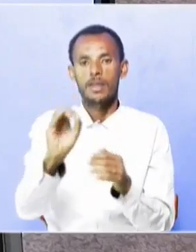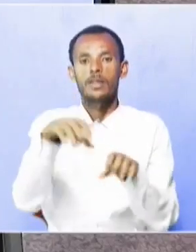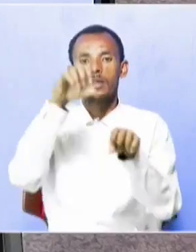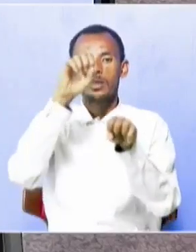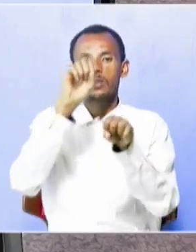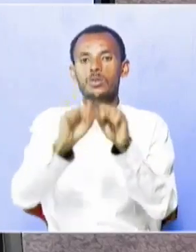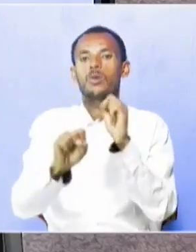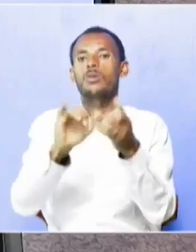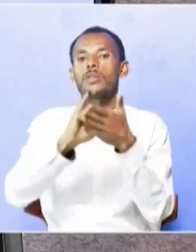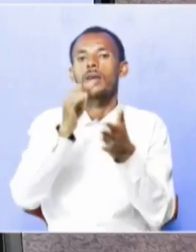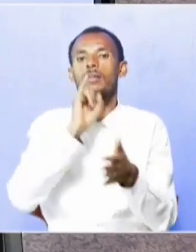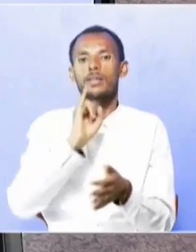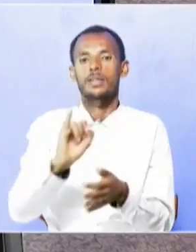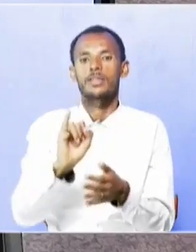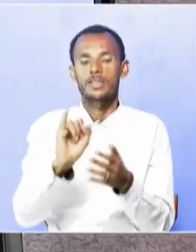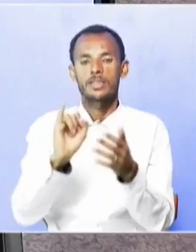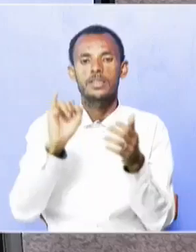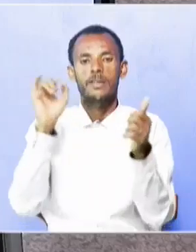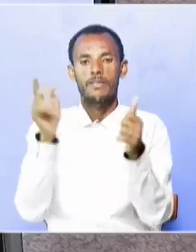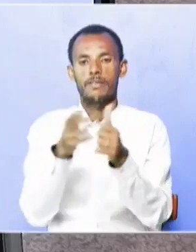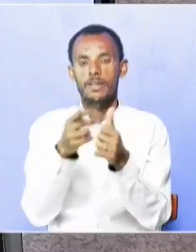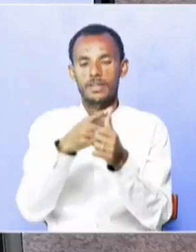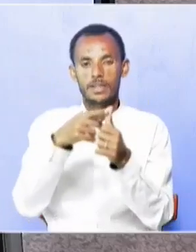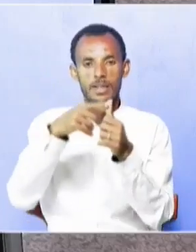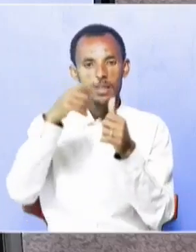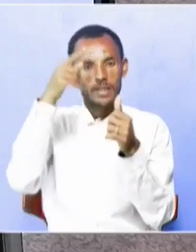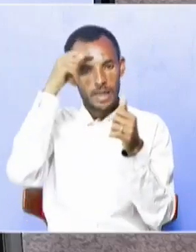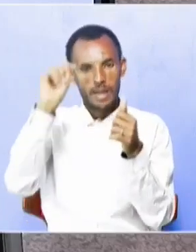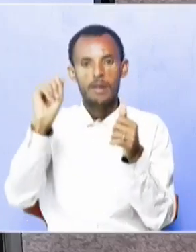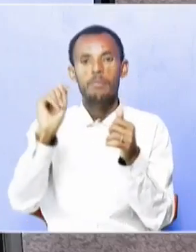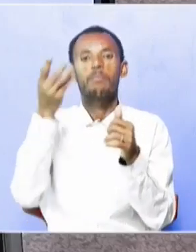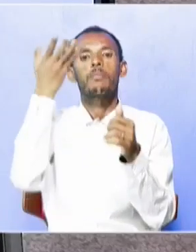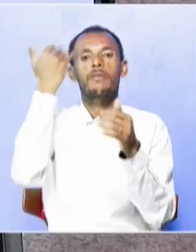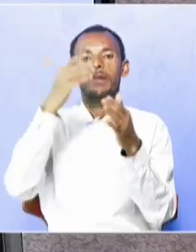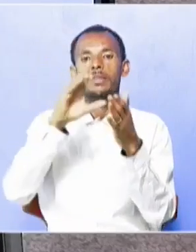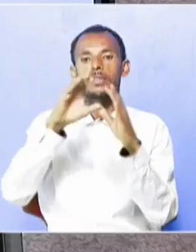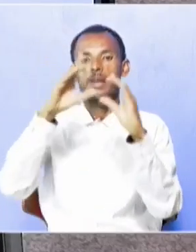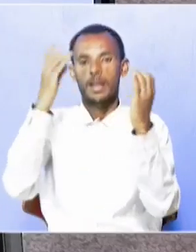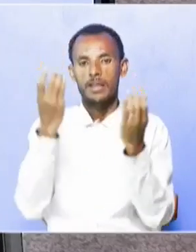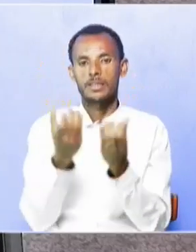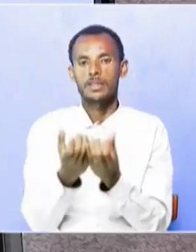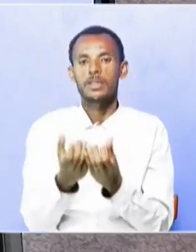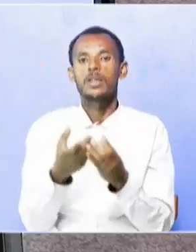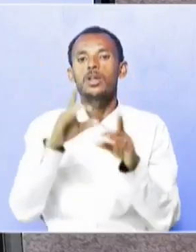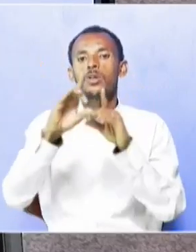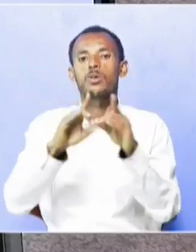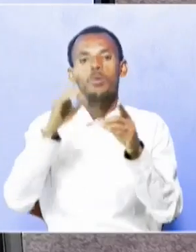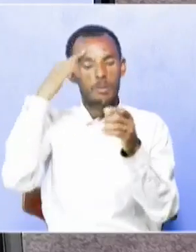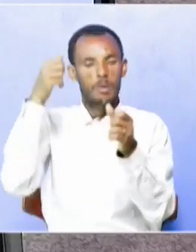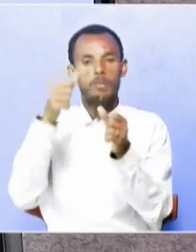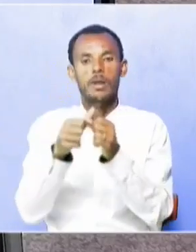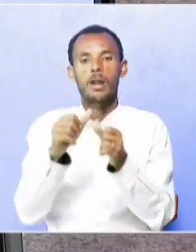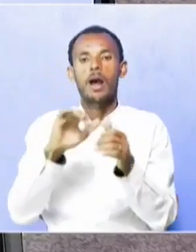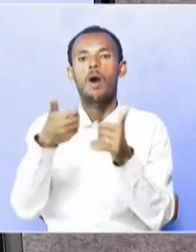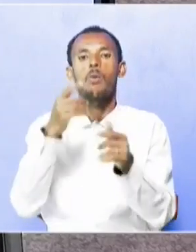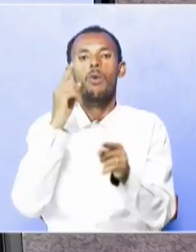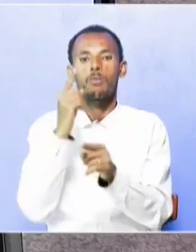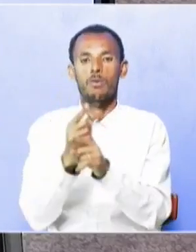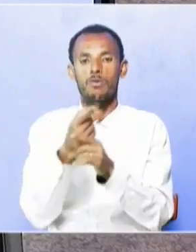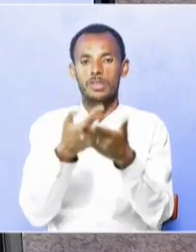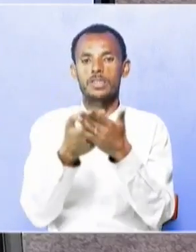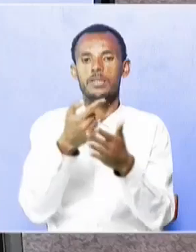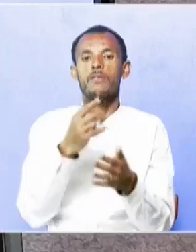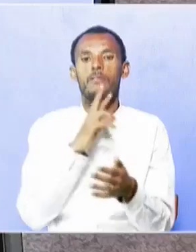that is the first theorem that we have seen in our previous lesson. Do you remember how we proved this